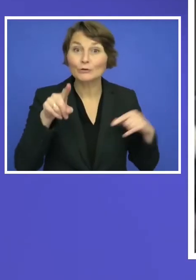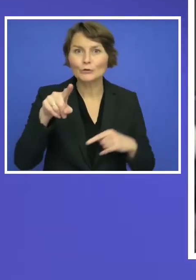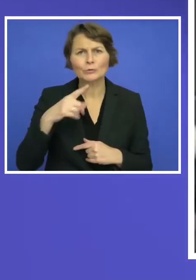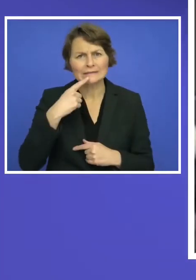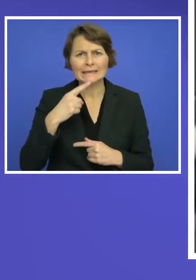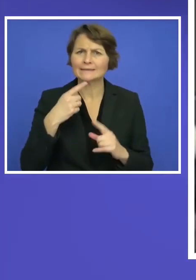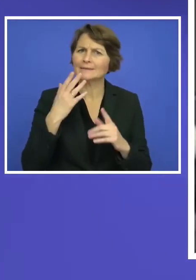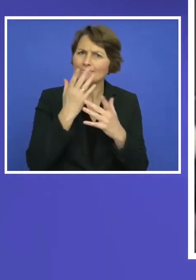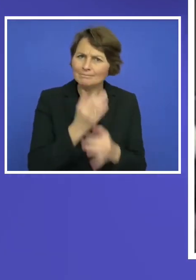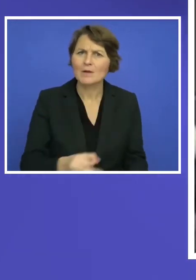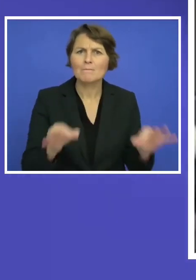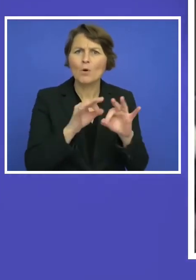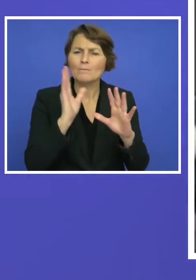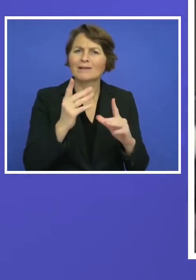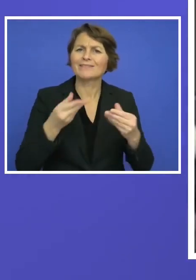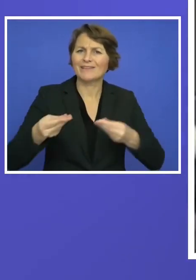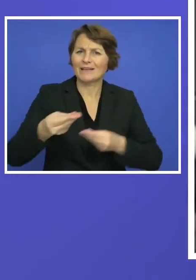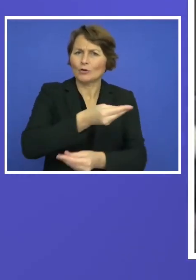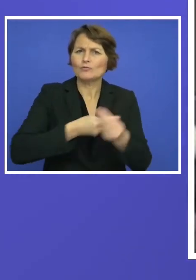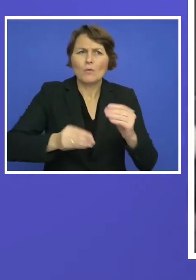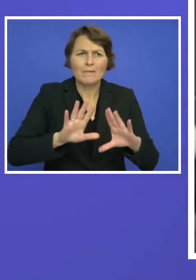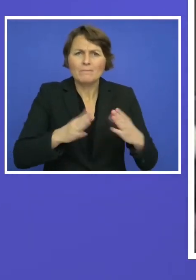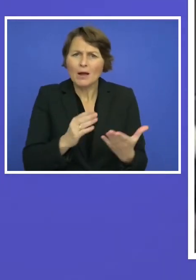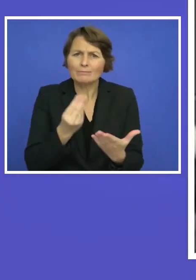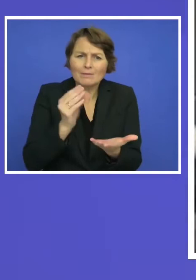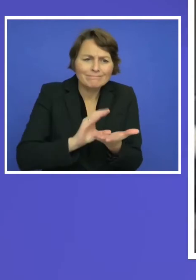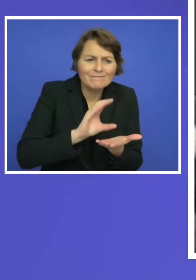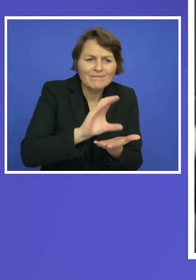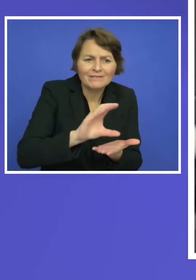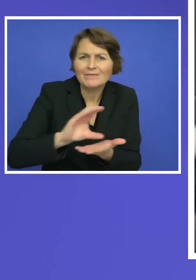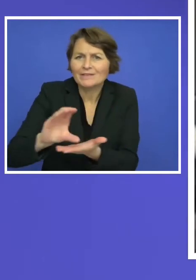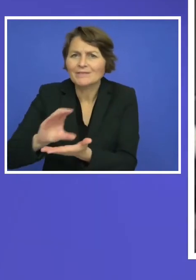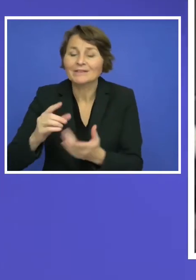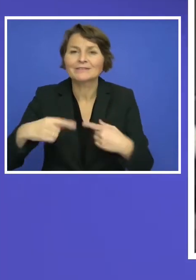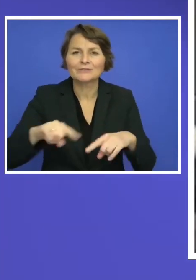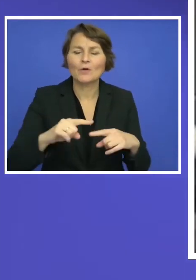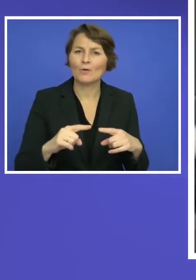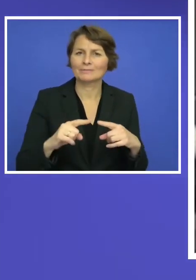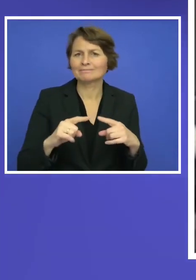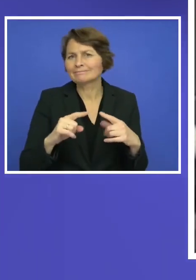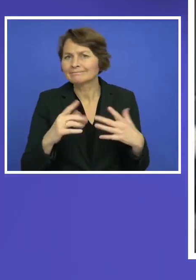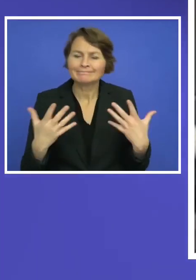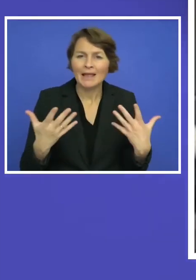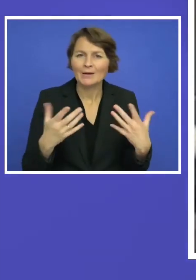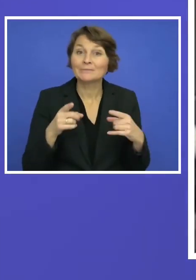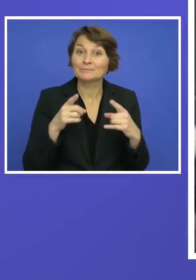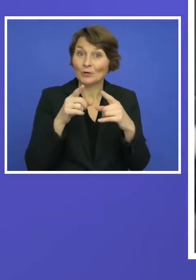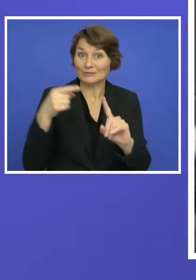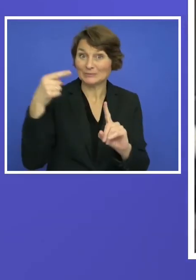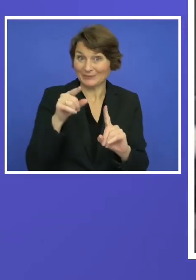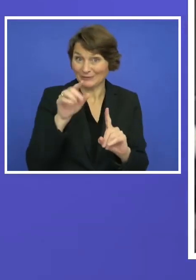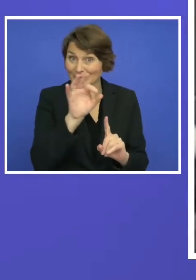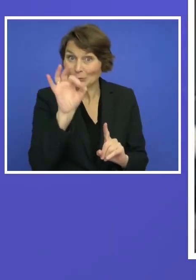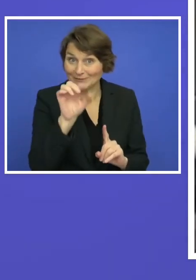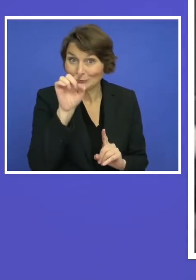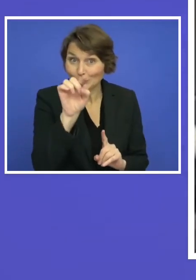investment aspect of it. So we know that you will have to leave us soon, but just one question for you, particularly for those that